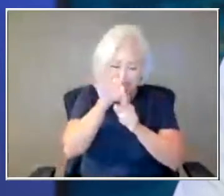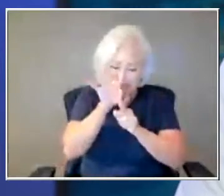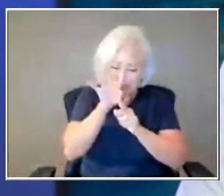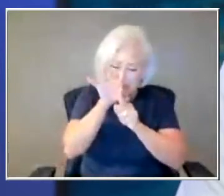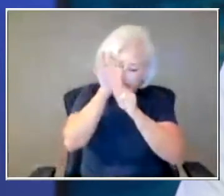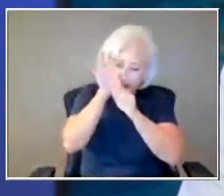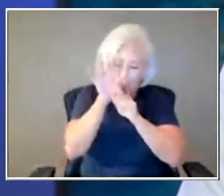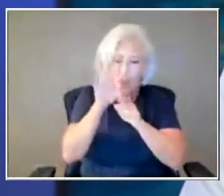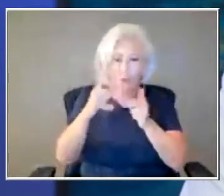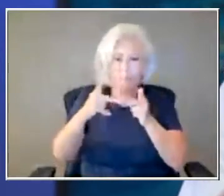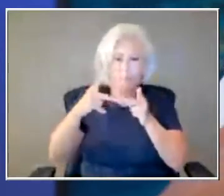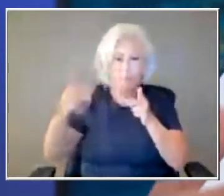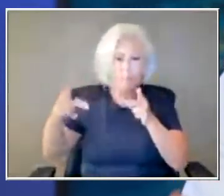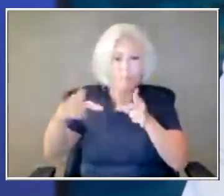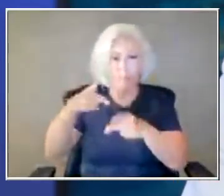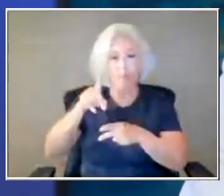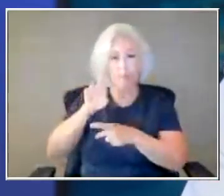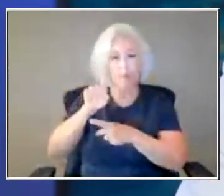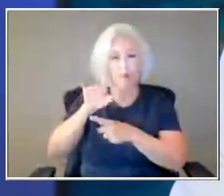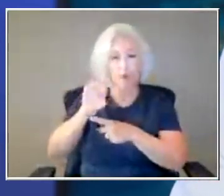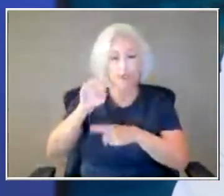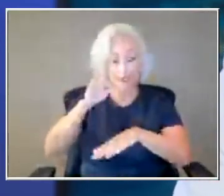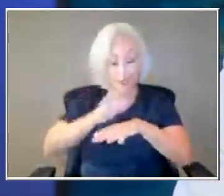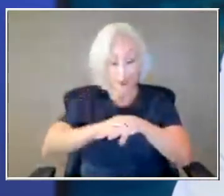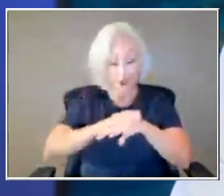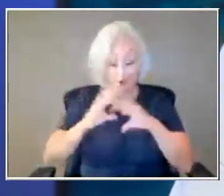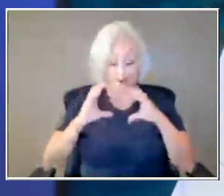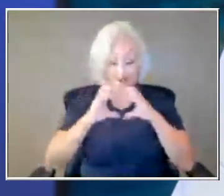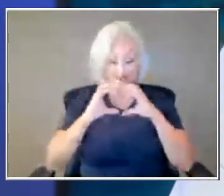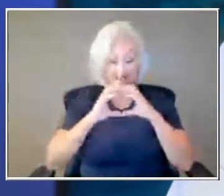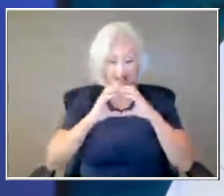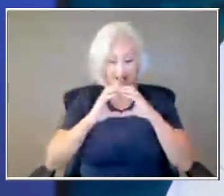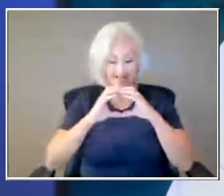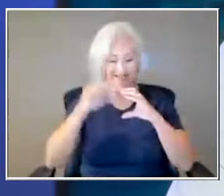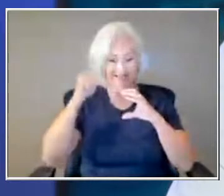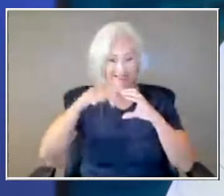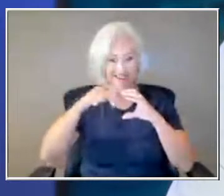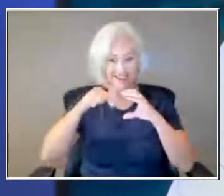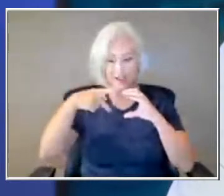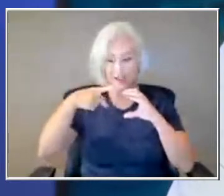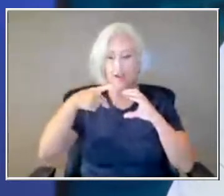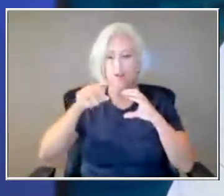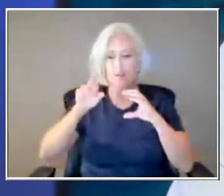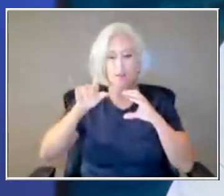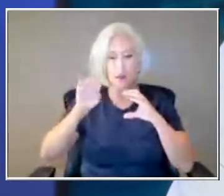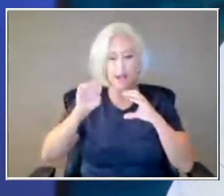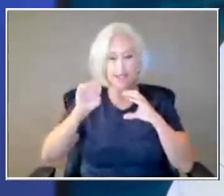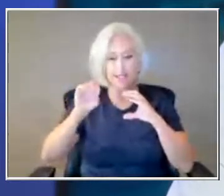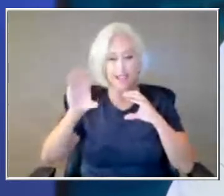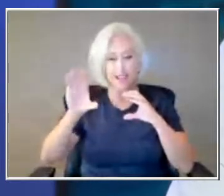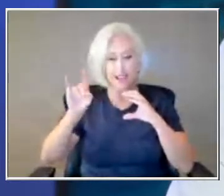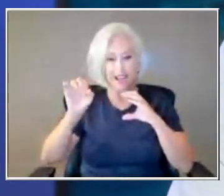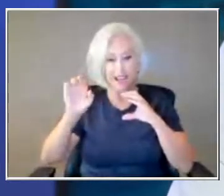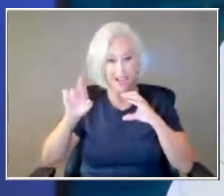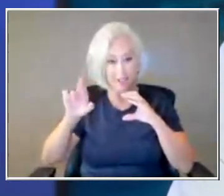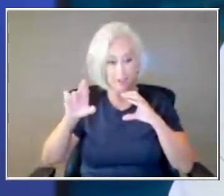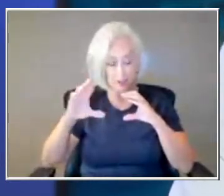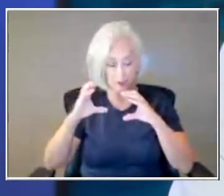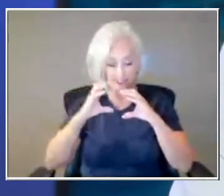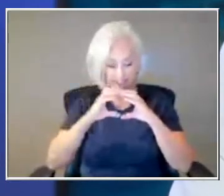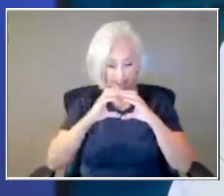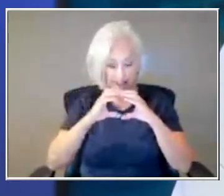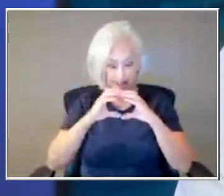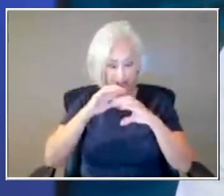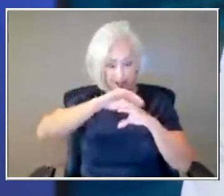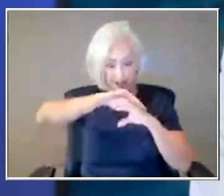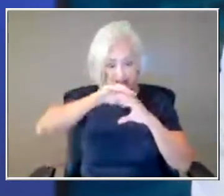kind of treatment targets only the prostate cancer cells. It may have some side effects.